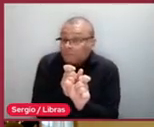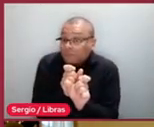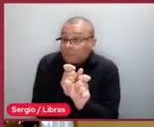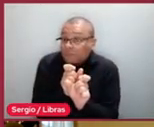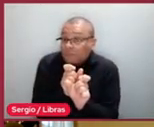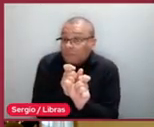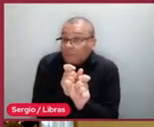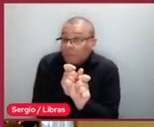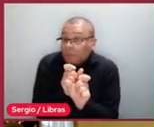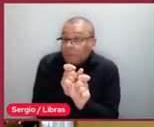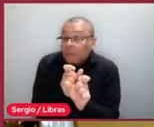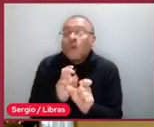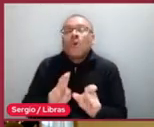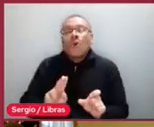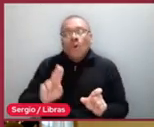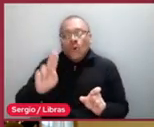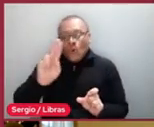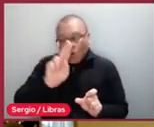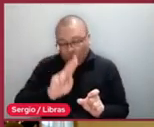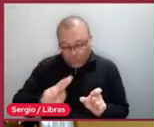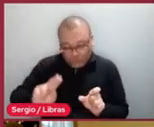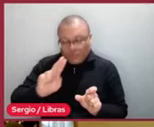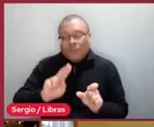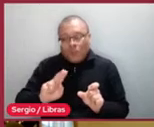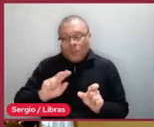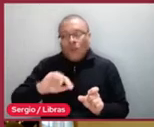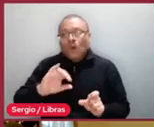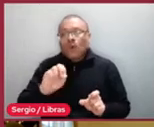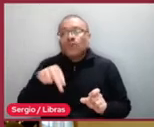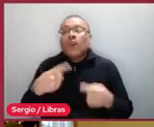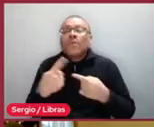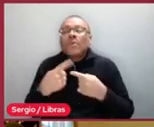through this join. So it will generate a join for us.